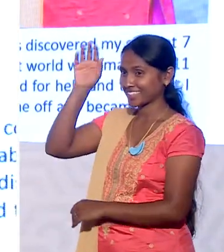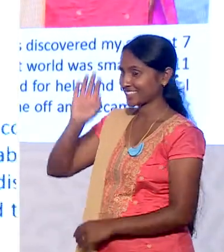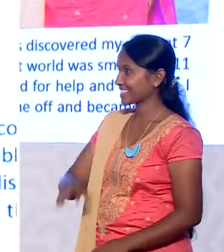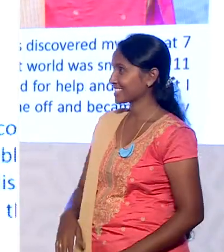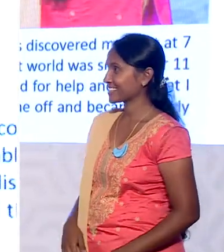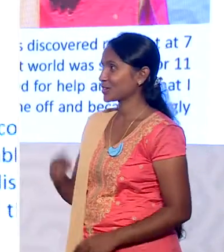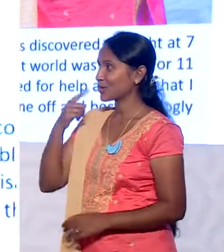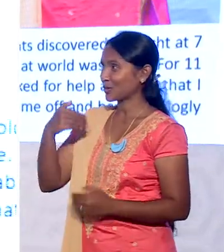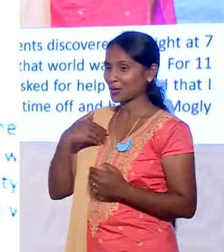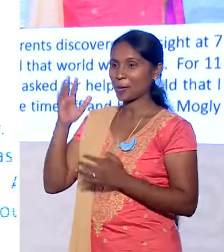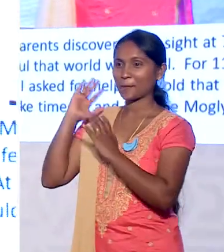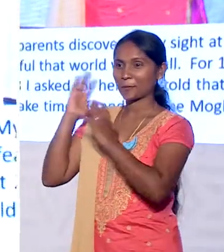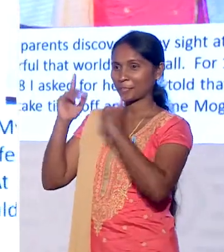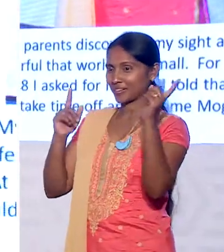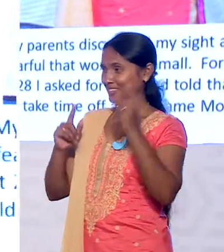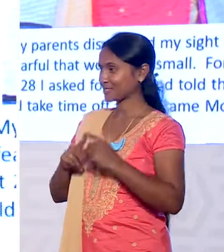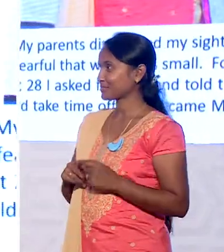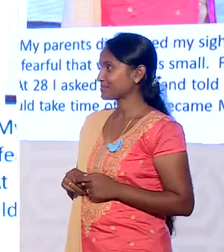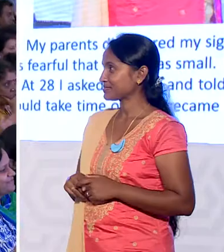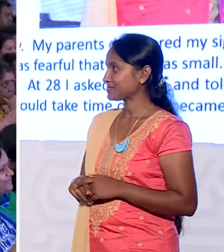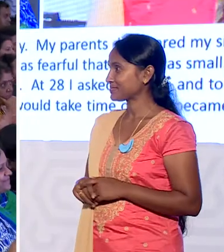know Malayalam, Anna Piena.